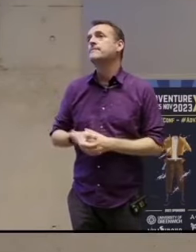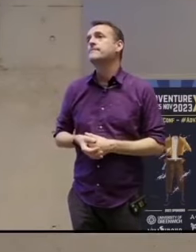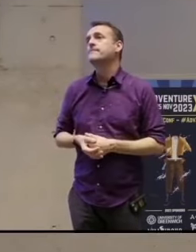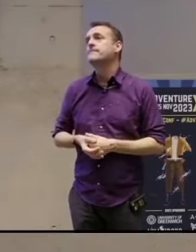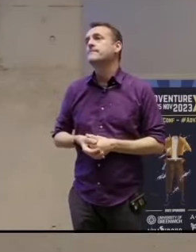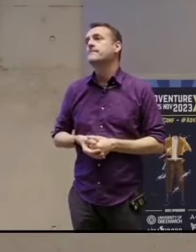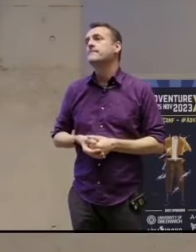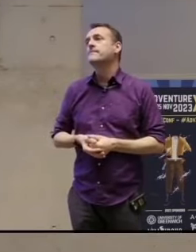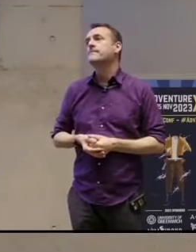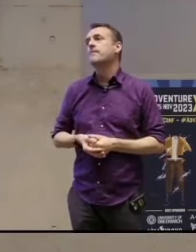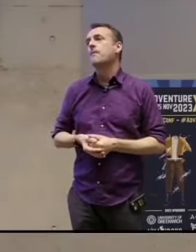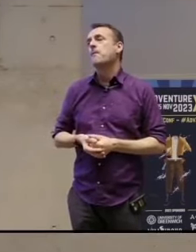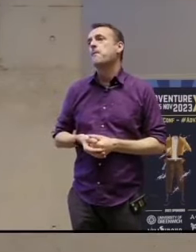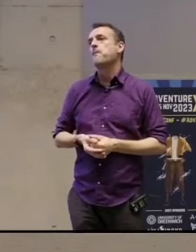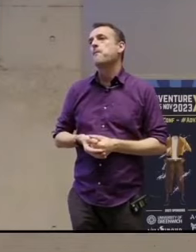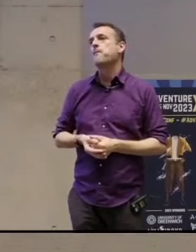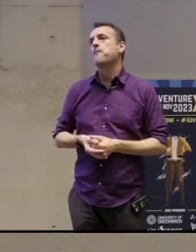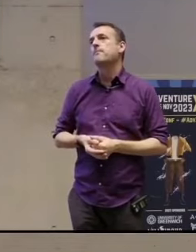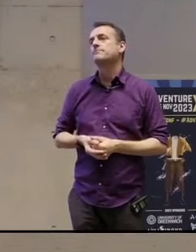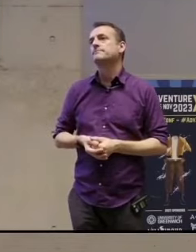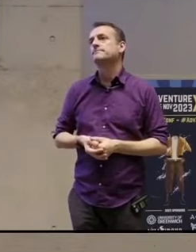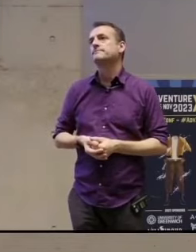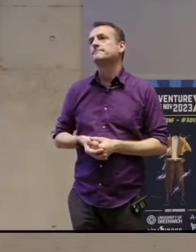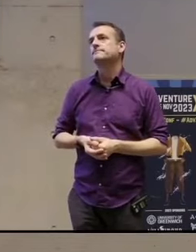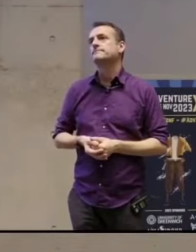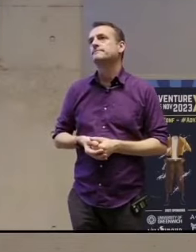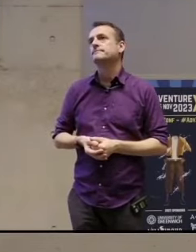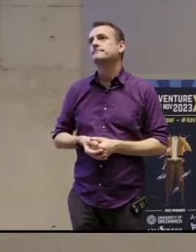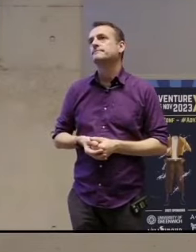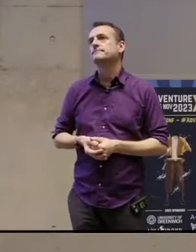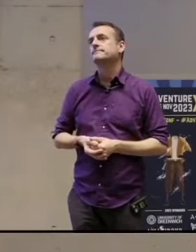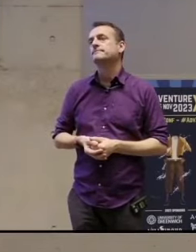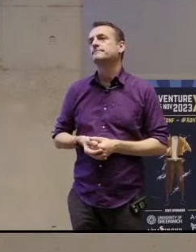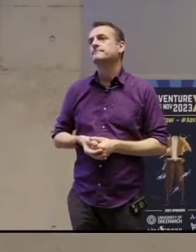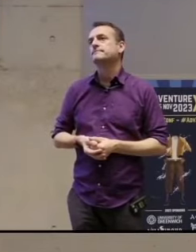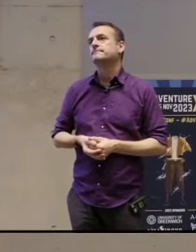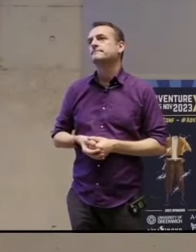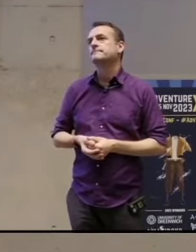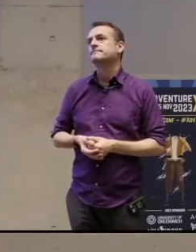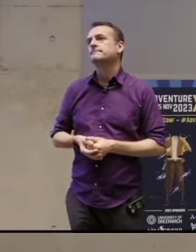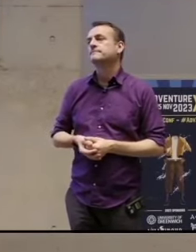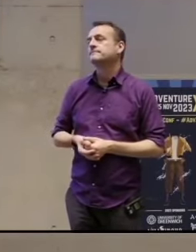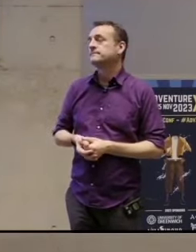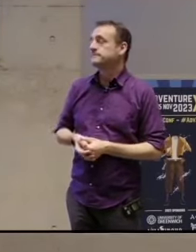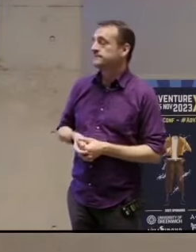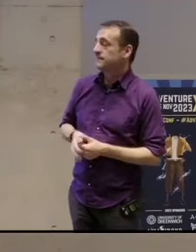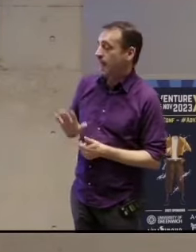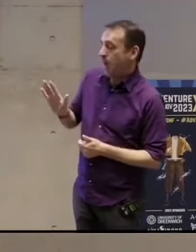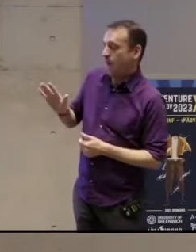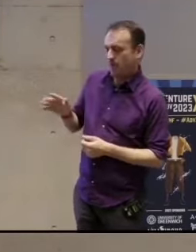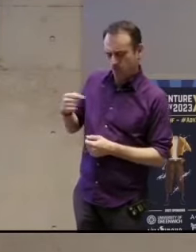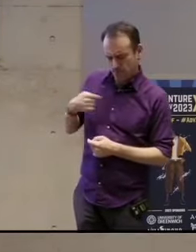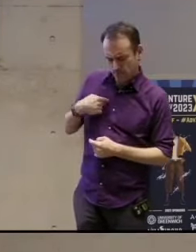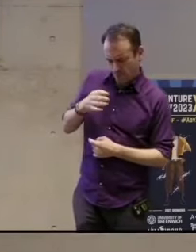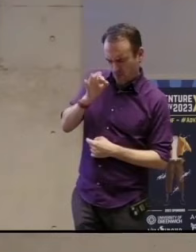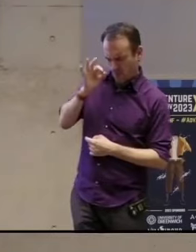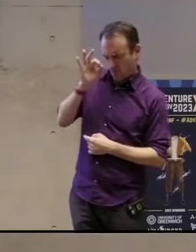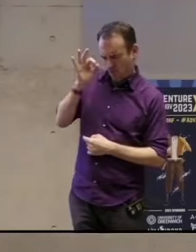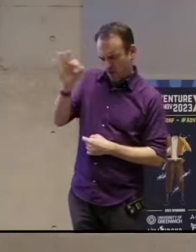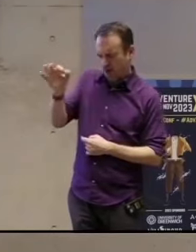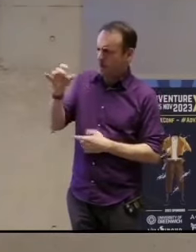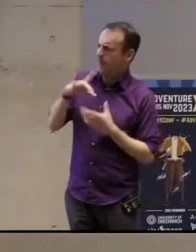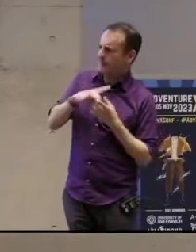Uh, Hiya. My question is about